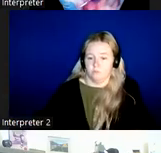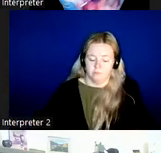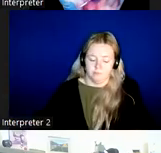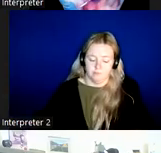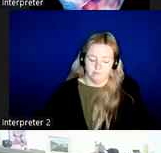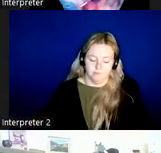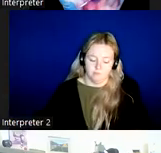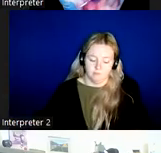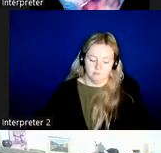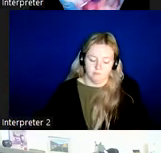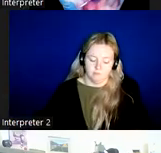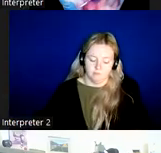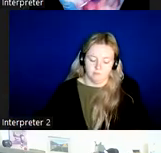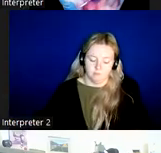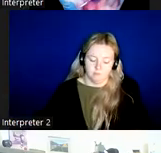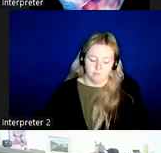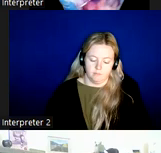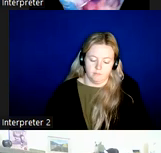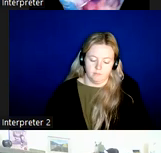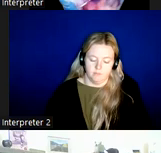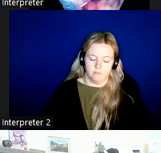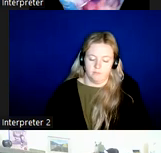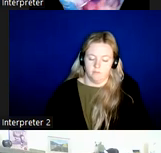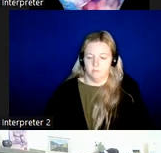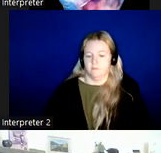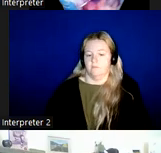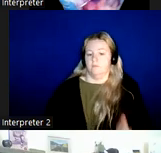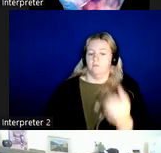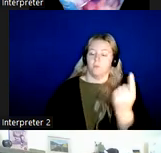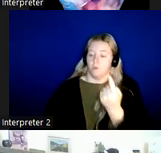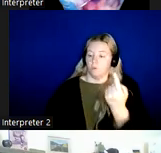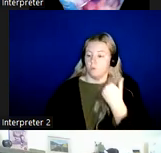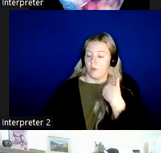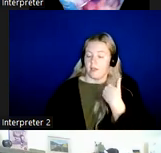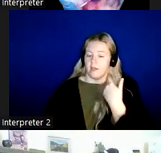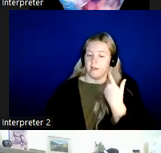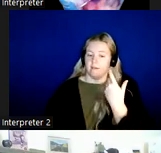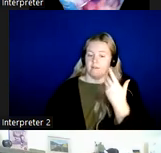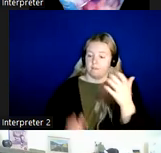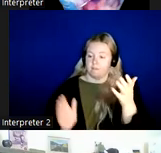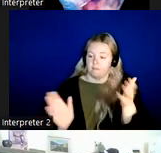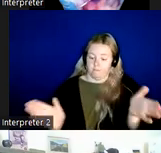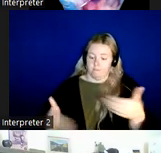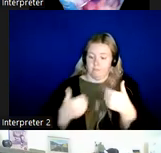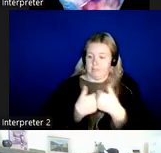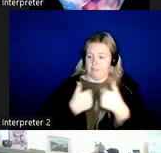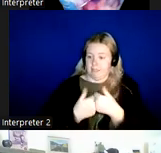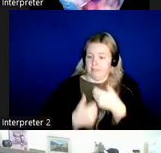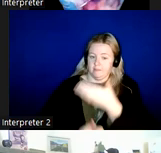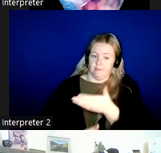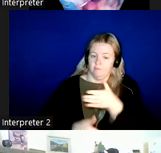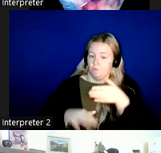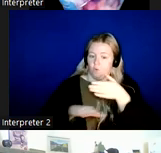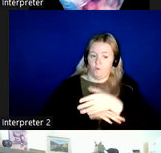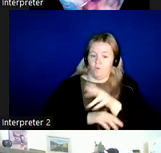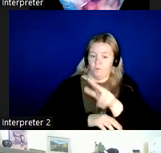Something I'm really excited about, we also have board games at the library. We have over 300 board games thanks to a generous